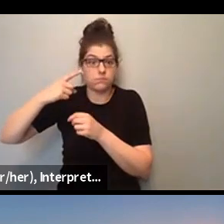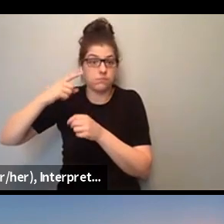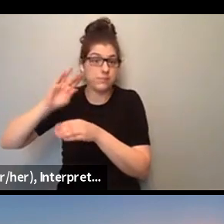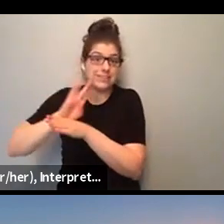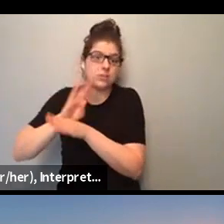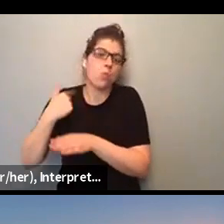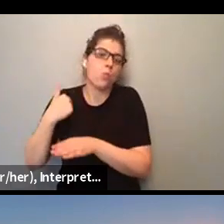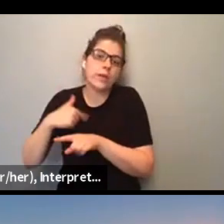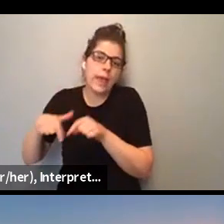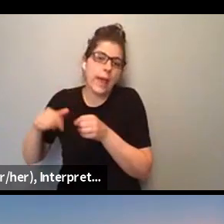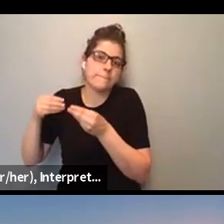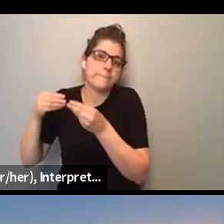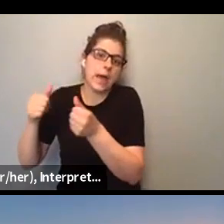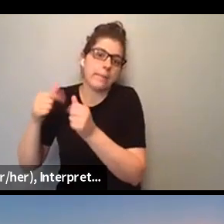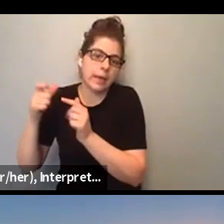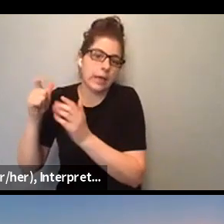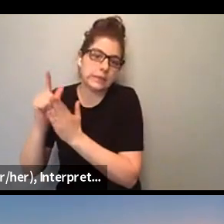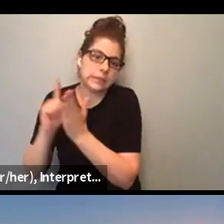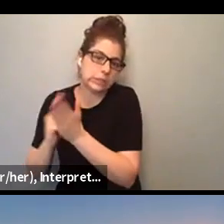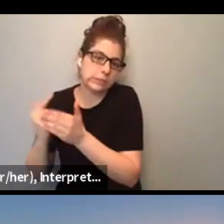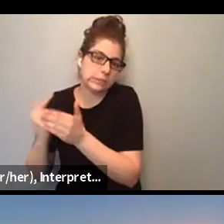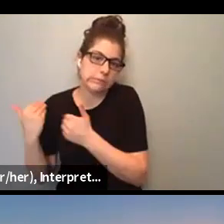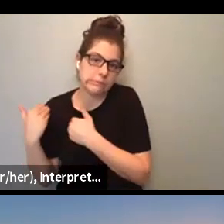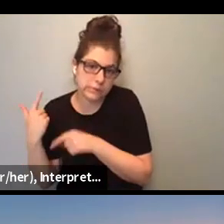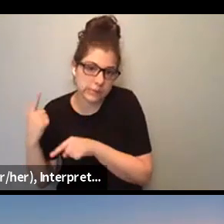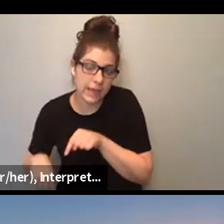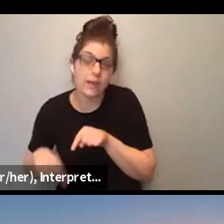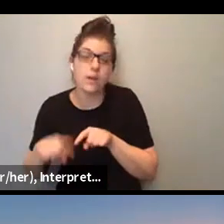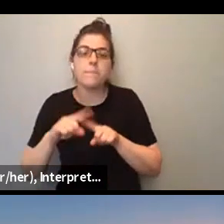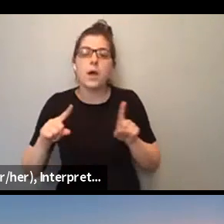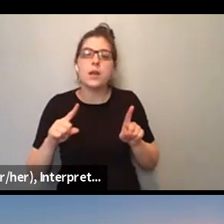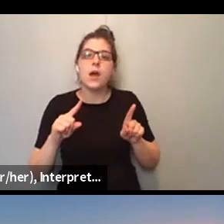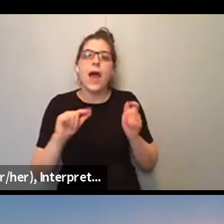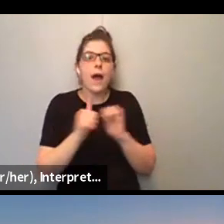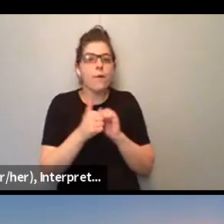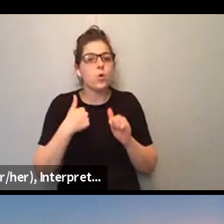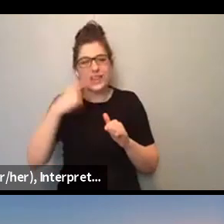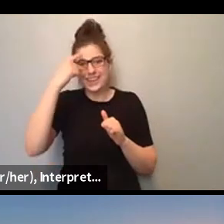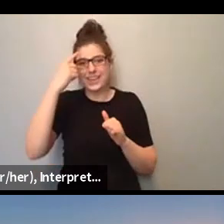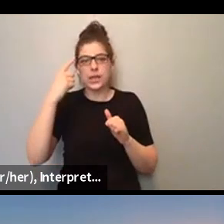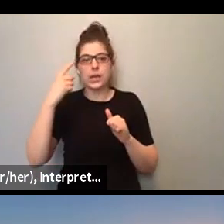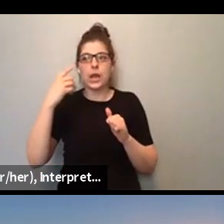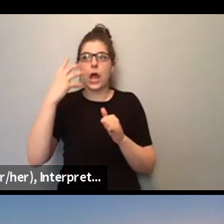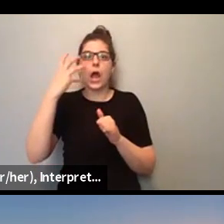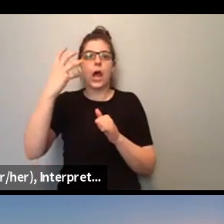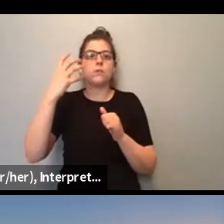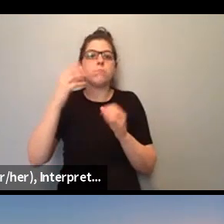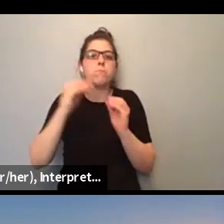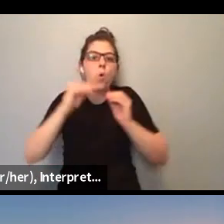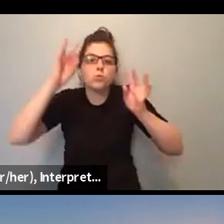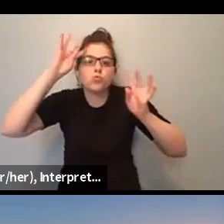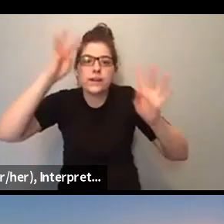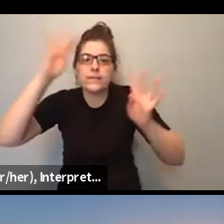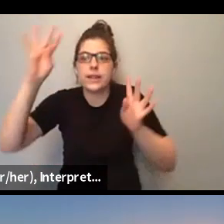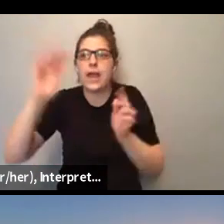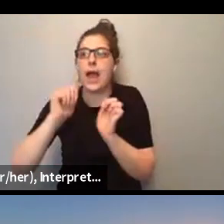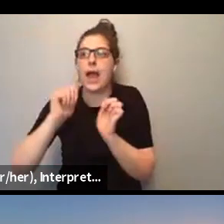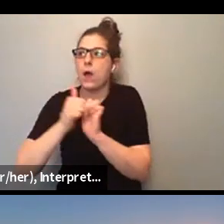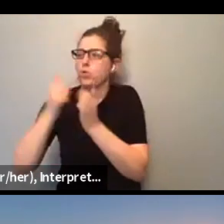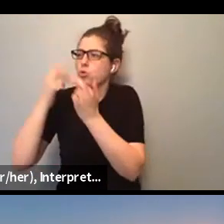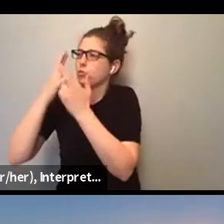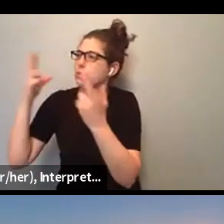designations, but we can utilize various other tools. How are we thinking outside the box so that we can get resources and buyouts?